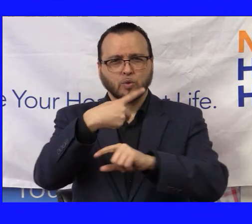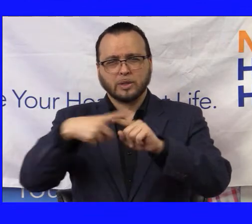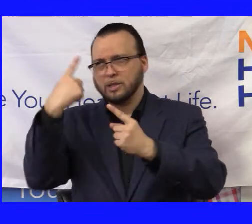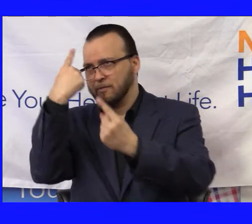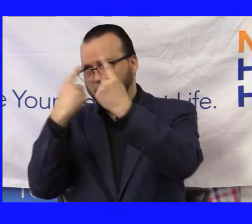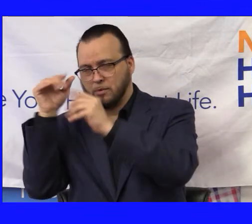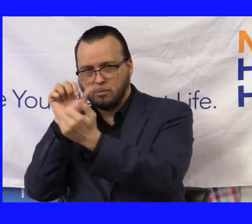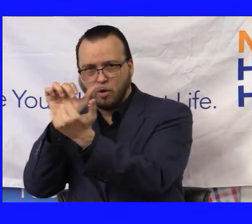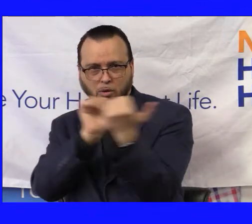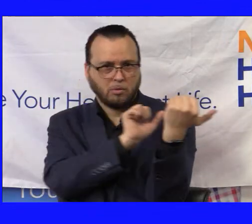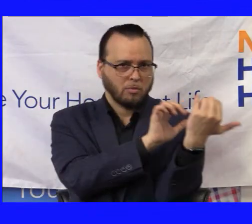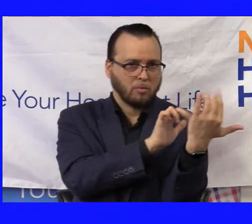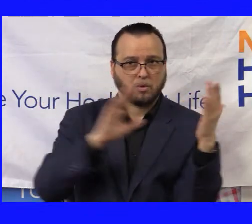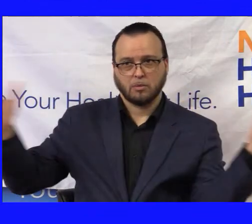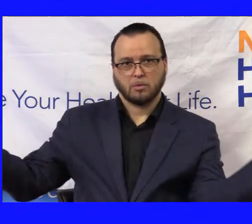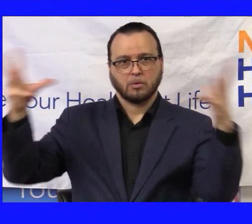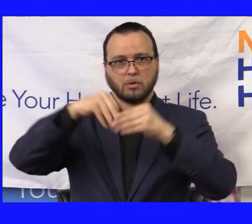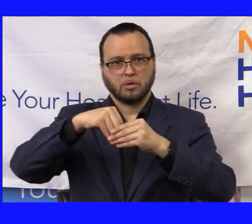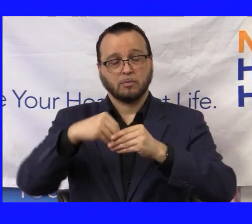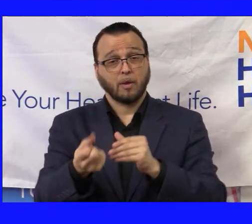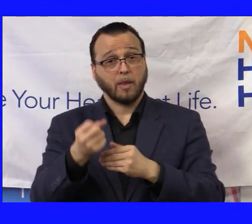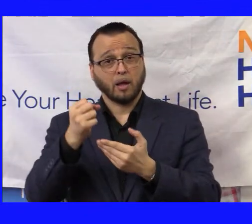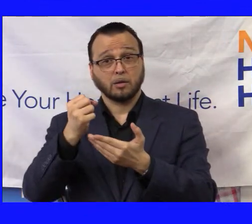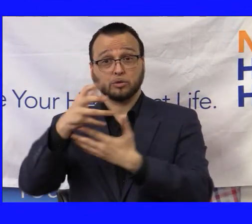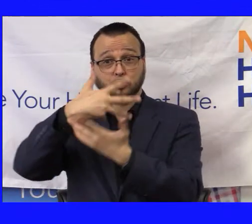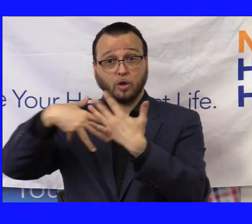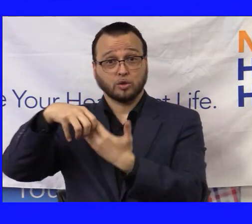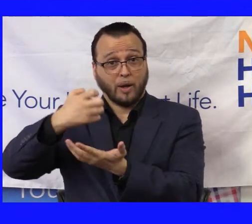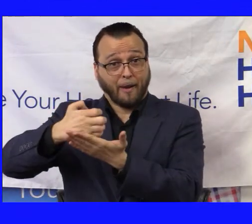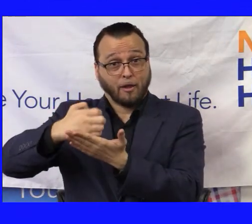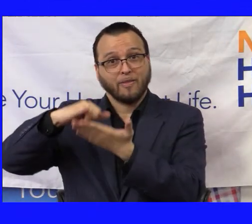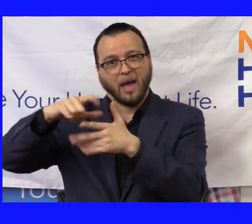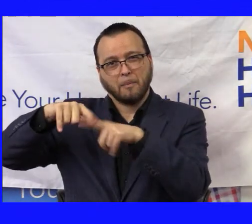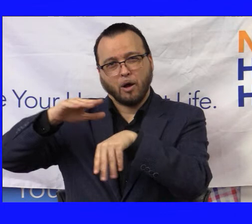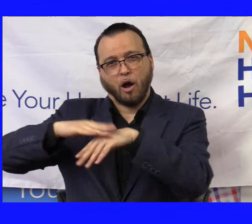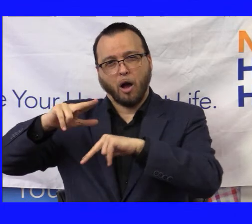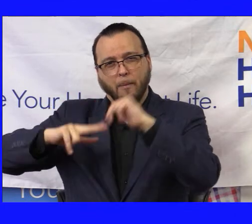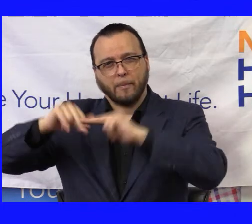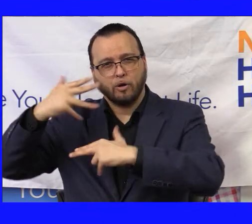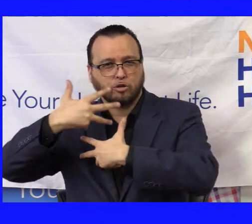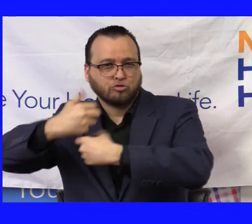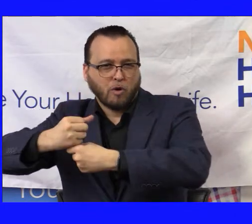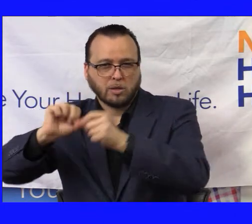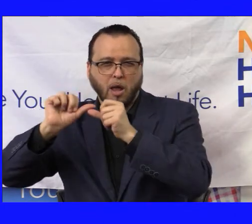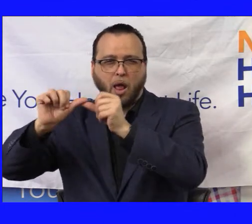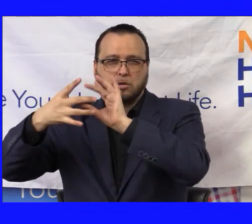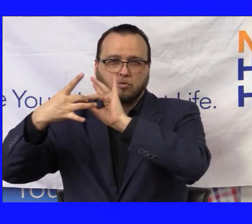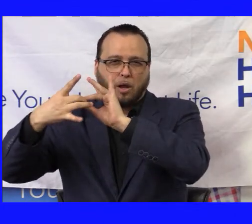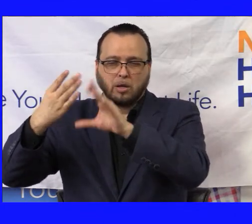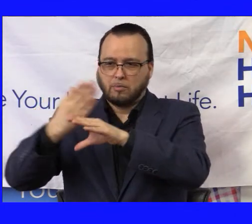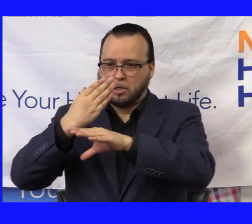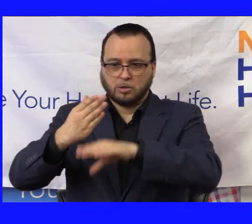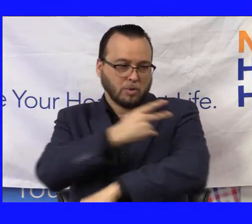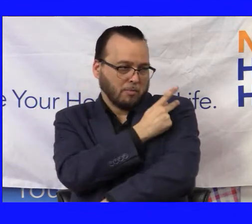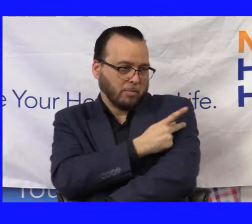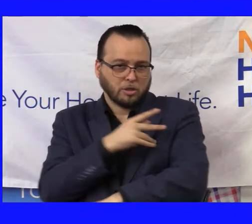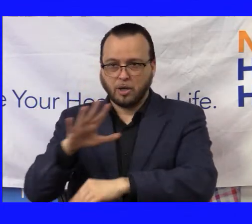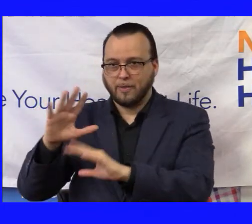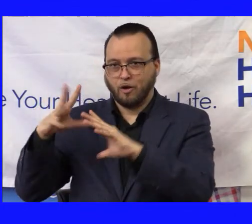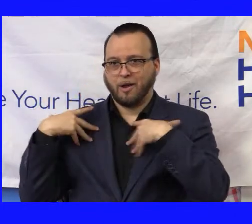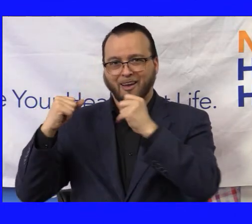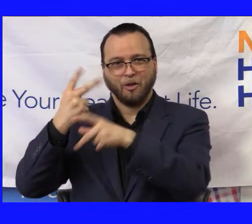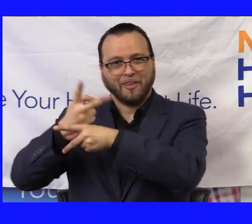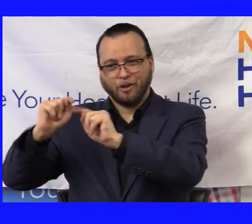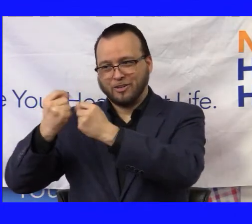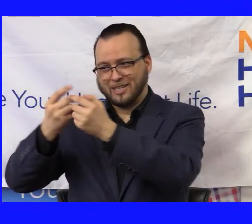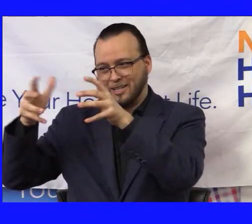is socio-ecological, which is based on building trust and lasting relationships between patients and their healthcare team,